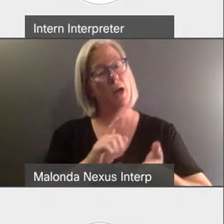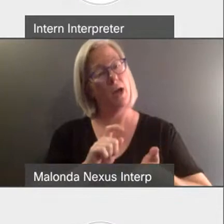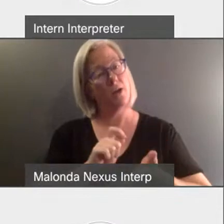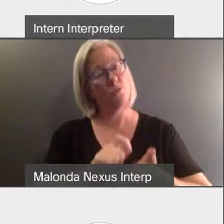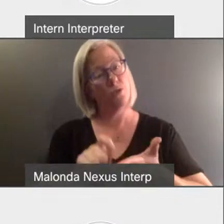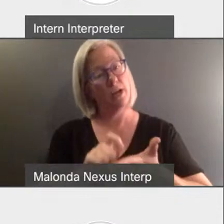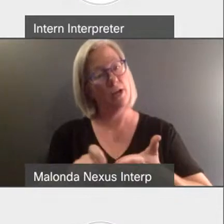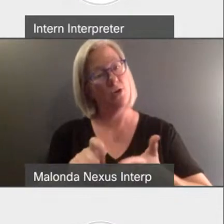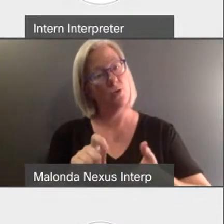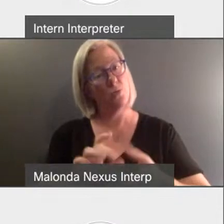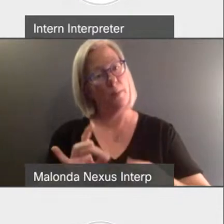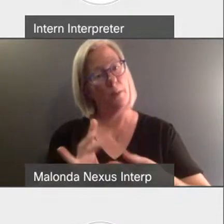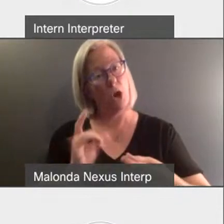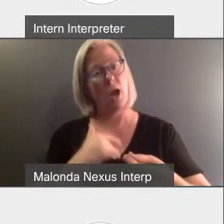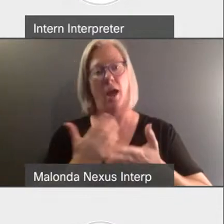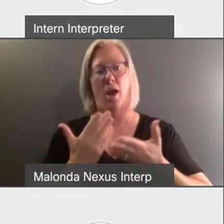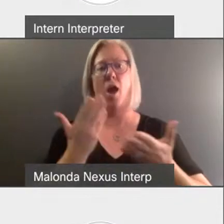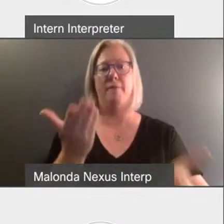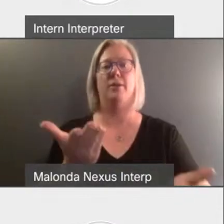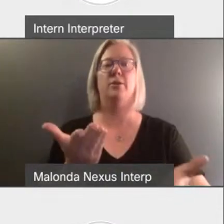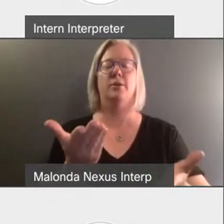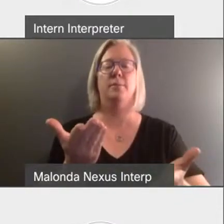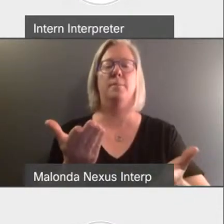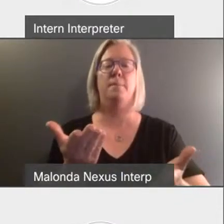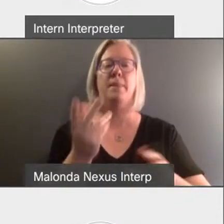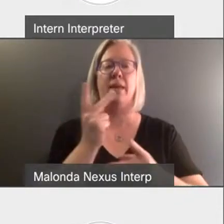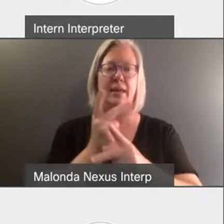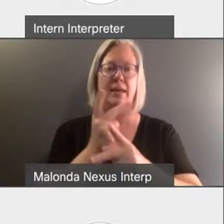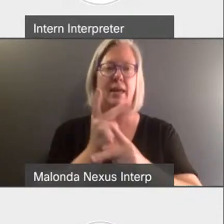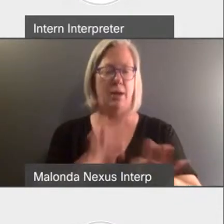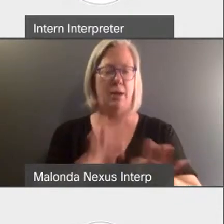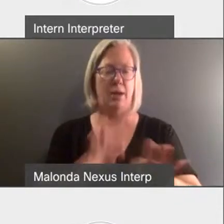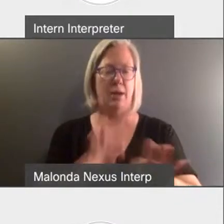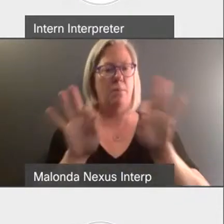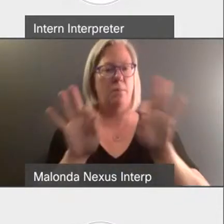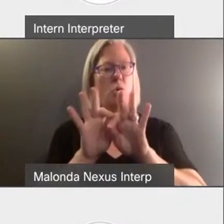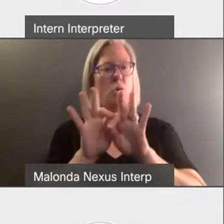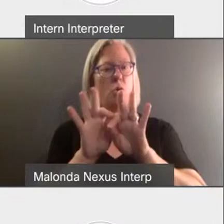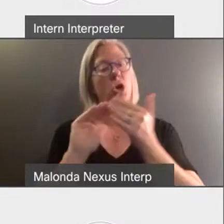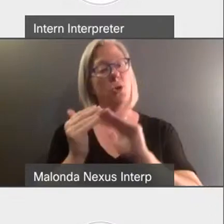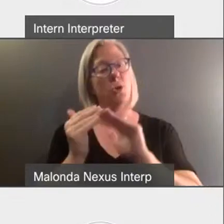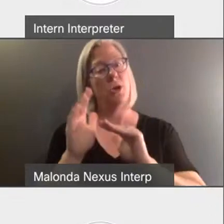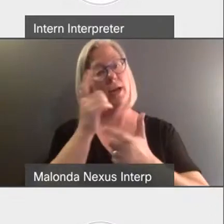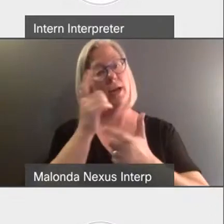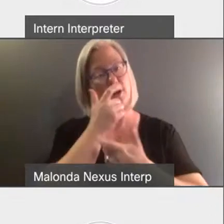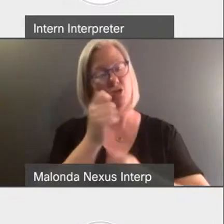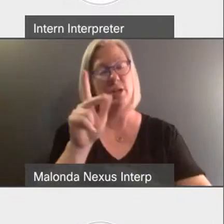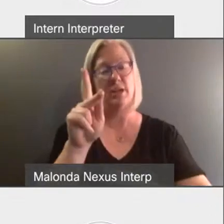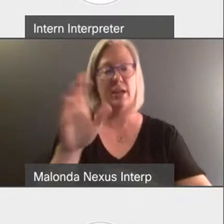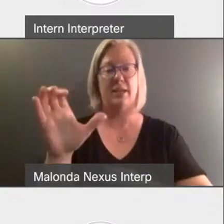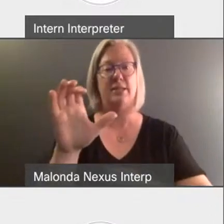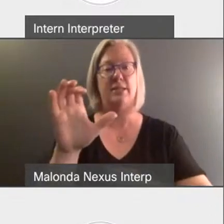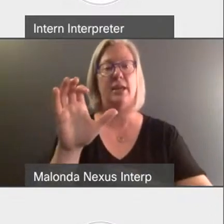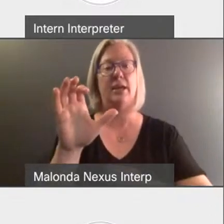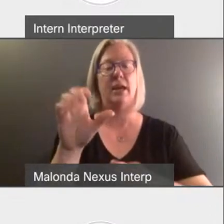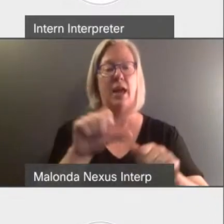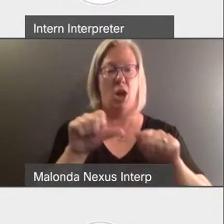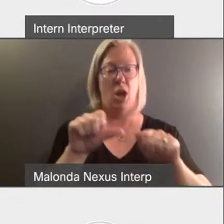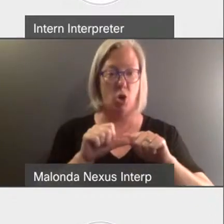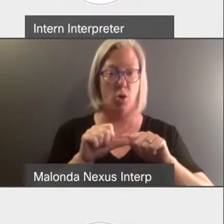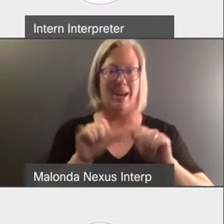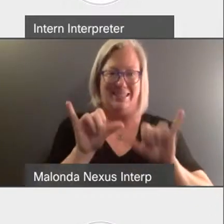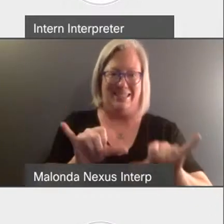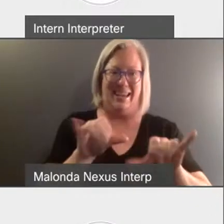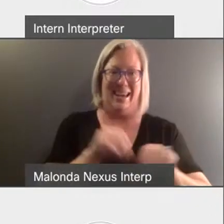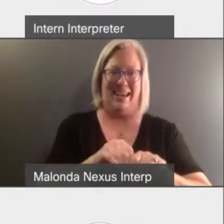I offer some suggestions in terms of keeping important community of interest, the Kansas City metropolitan area, together in the